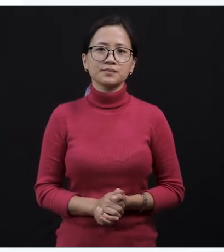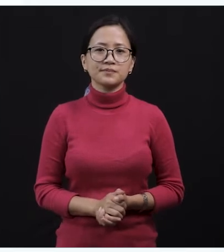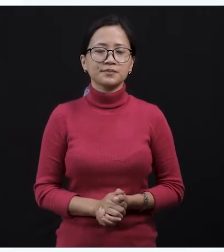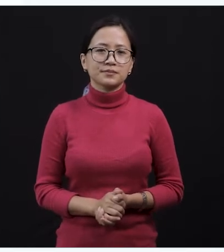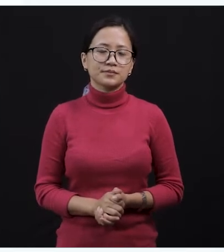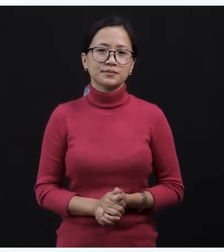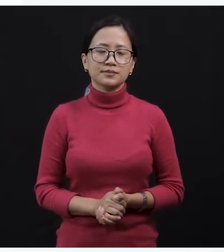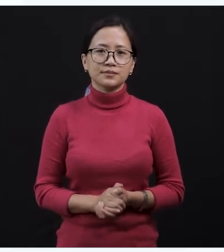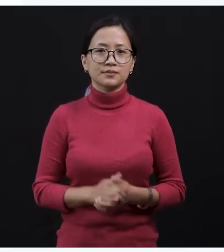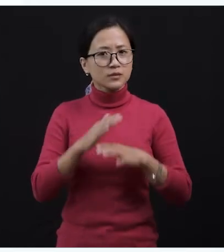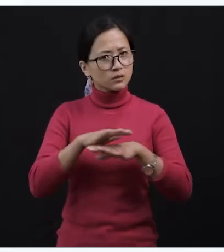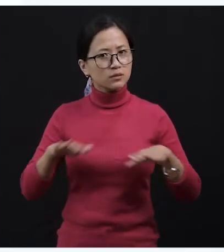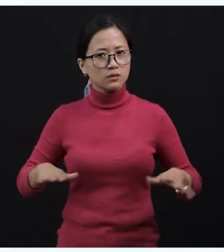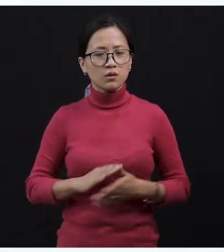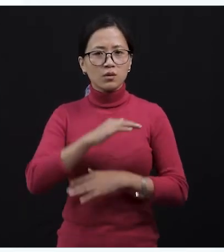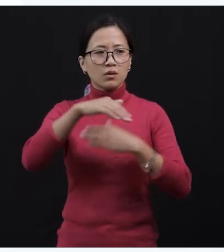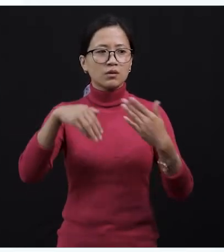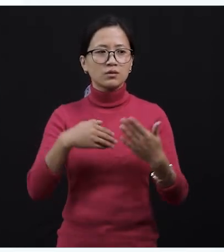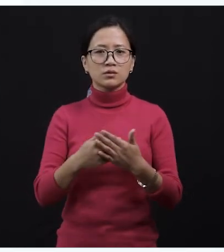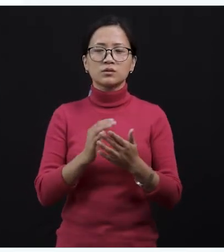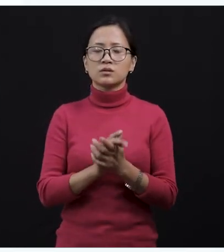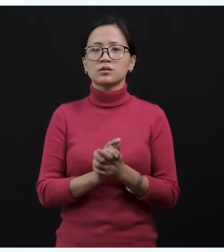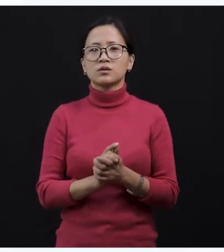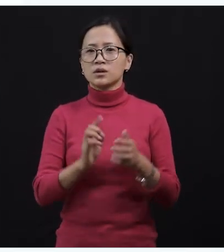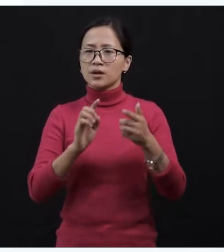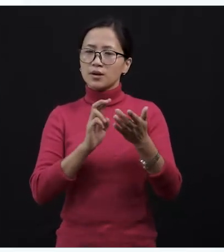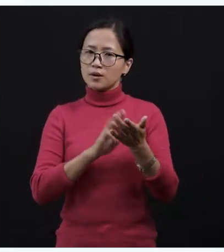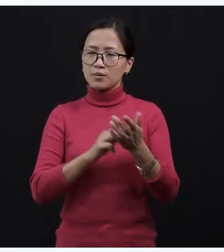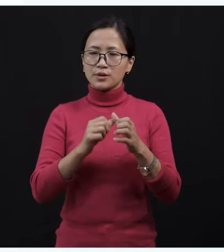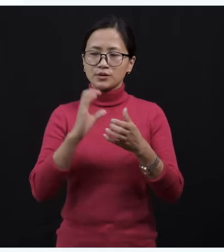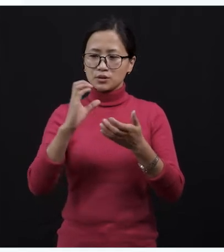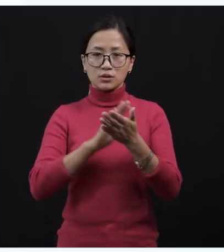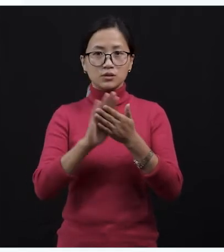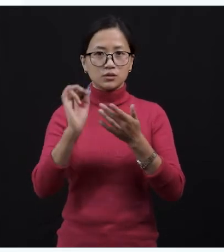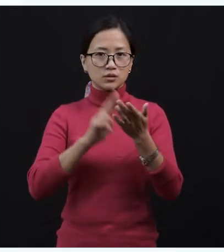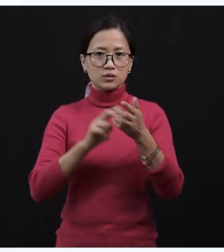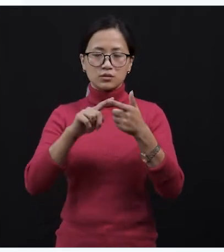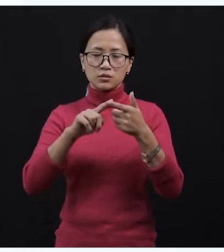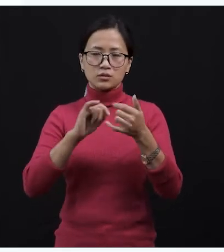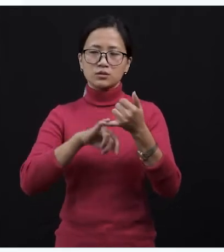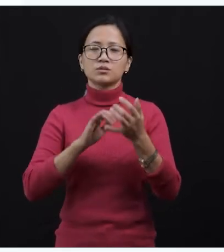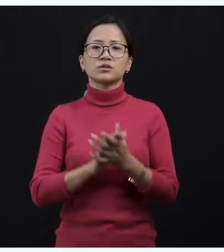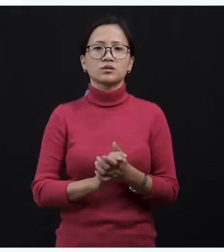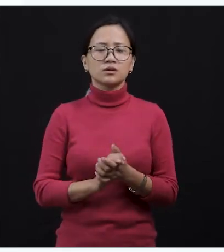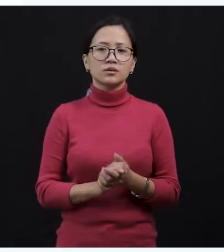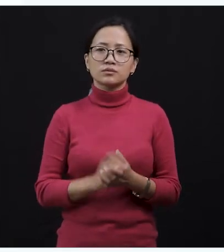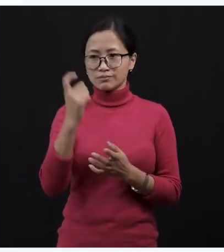Now students, these are all machine equipments, right? Here in these two pictures.